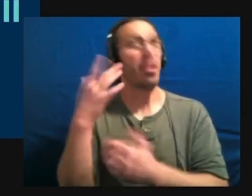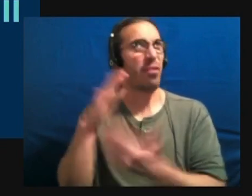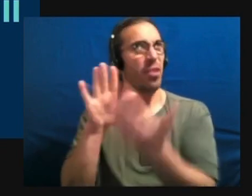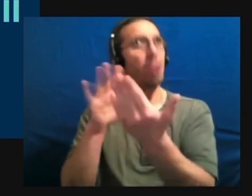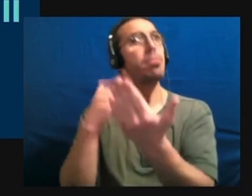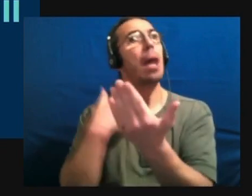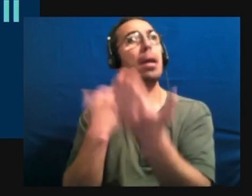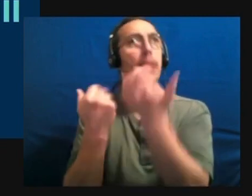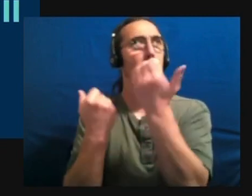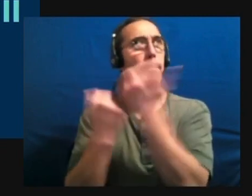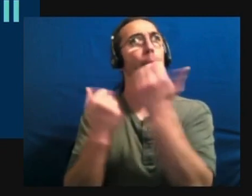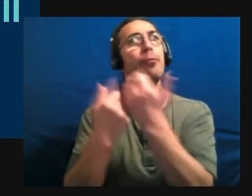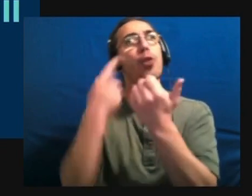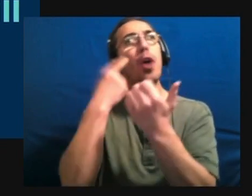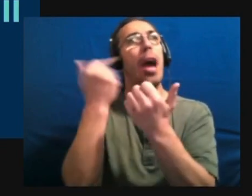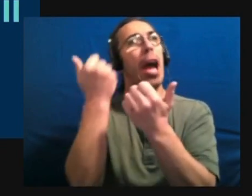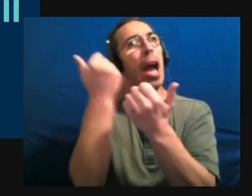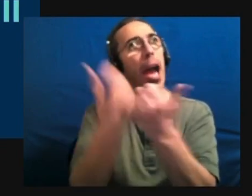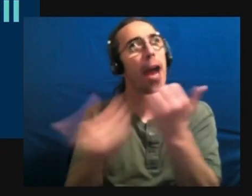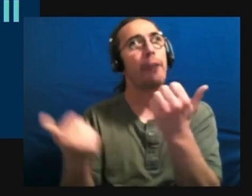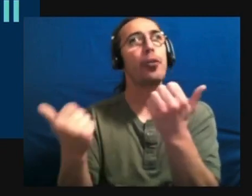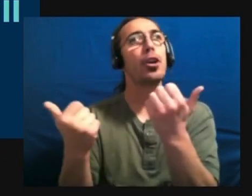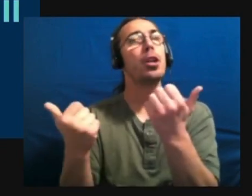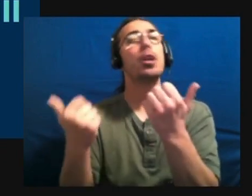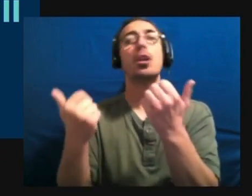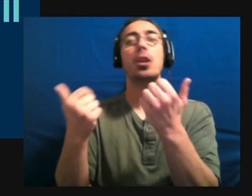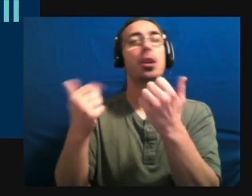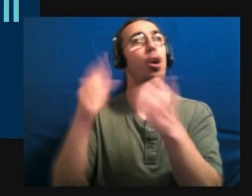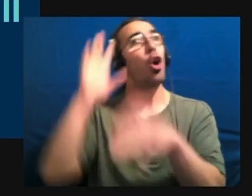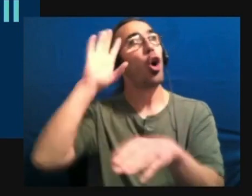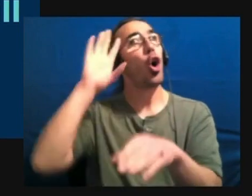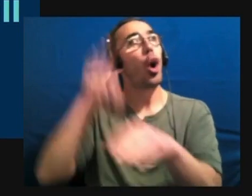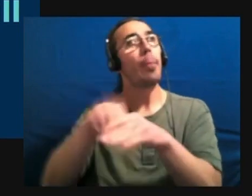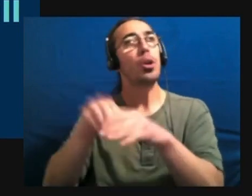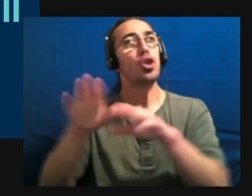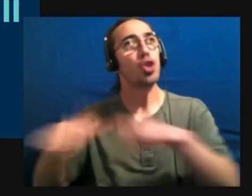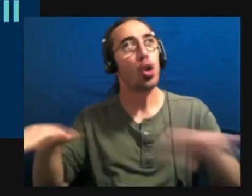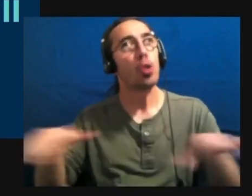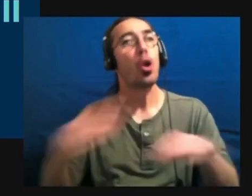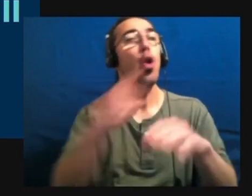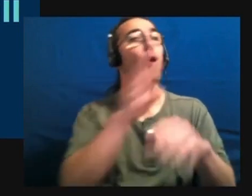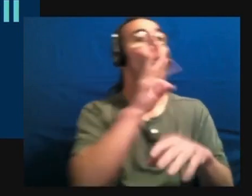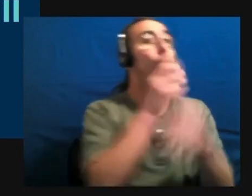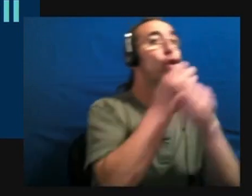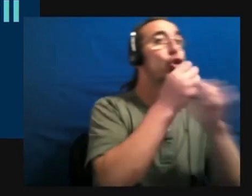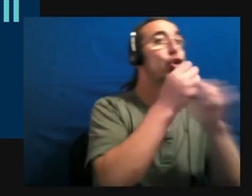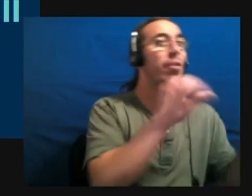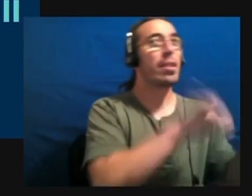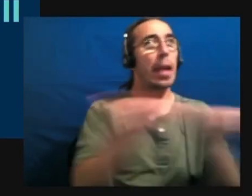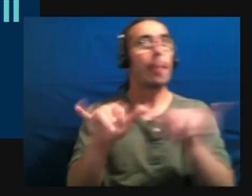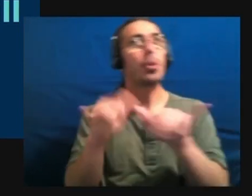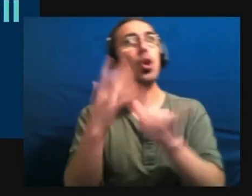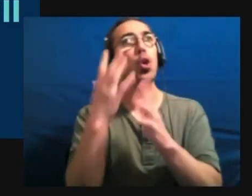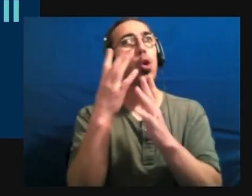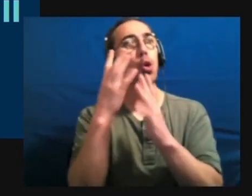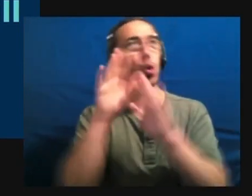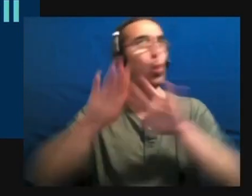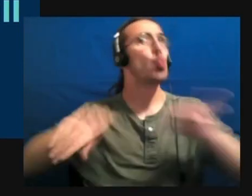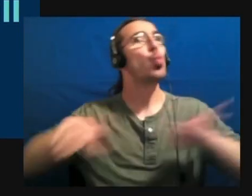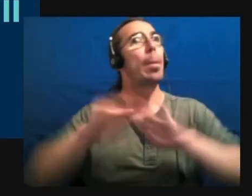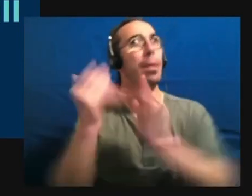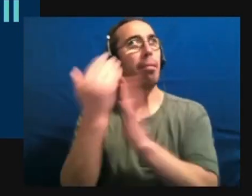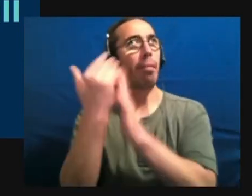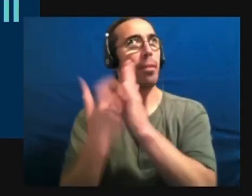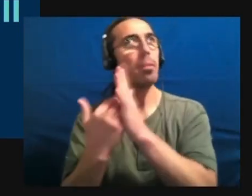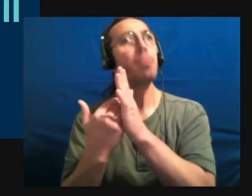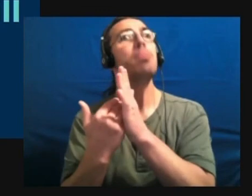support for every single autistic child, is this water safety and swimming, as well as, and